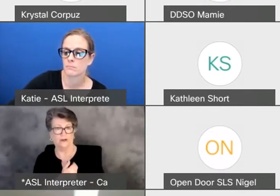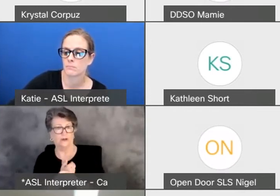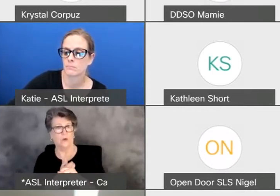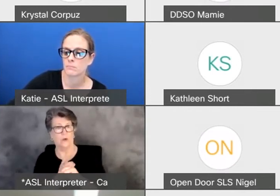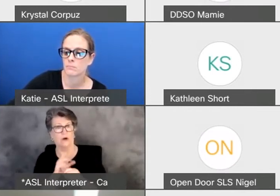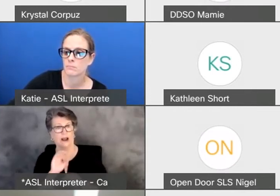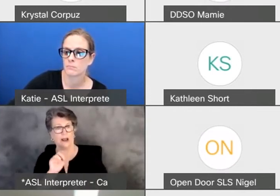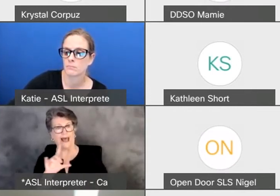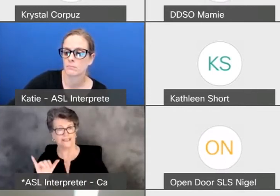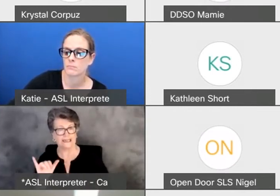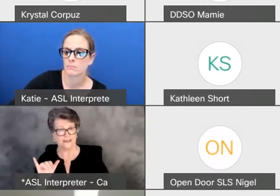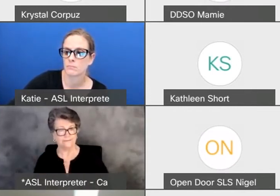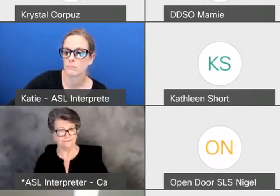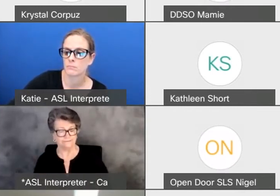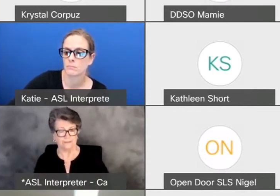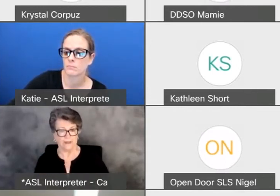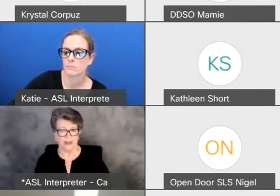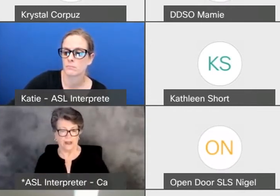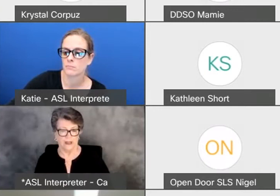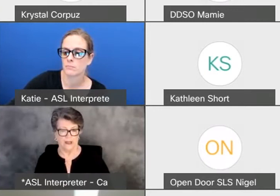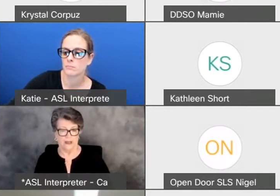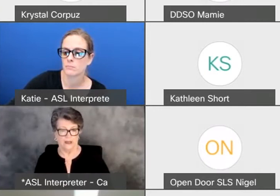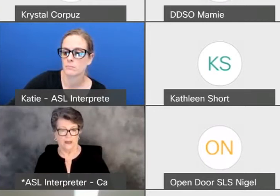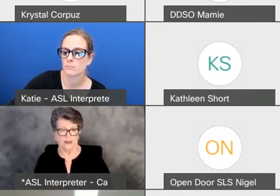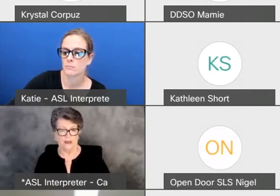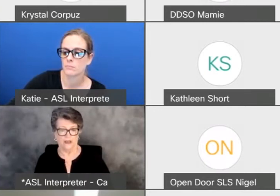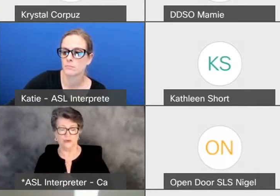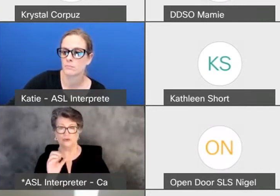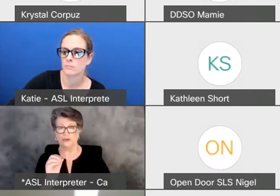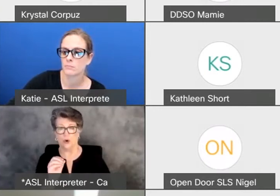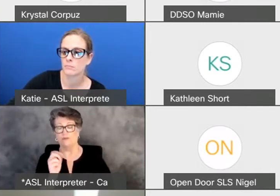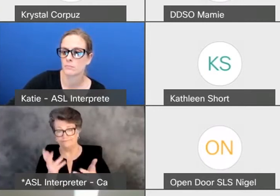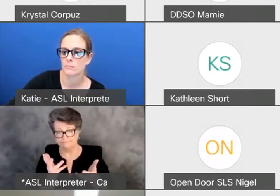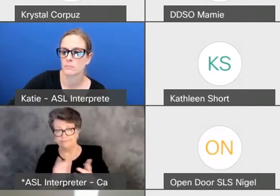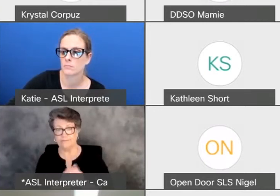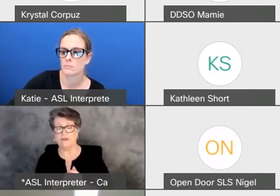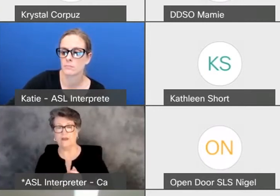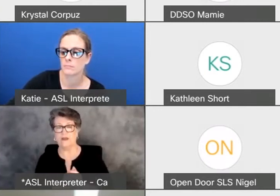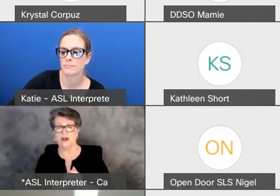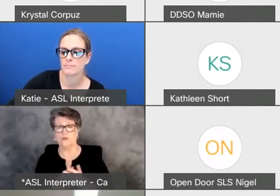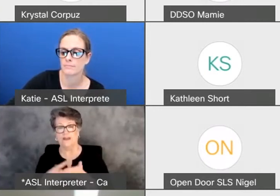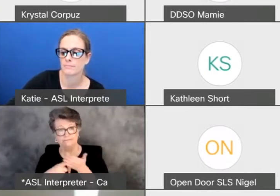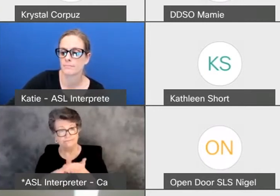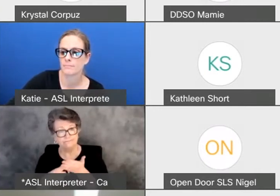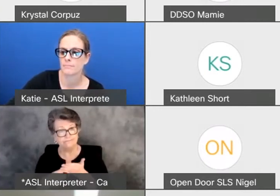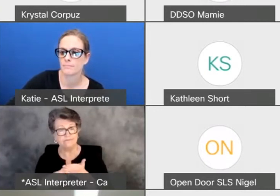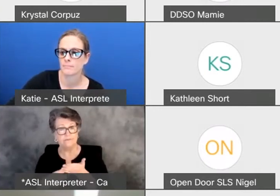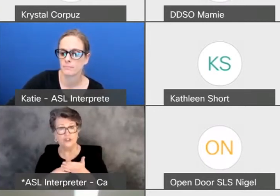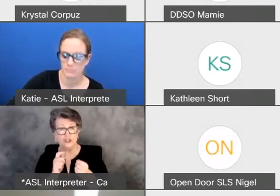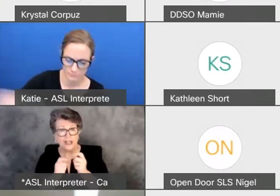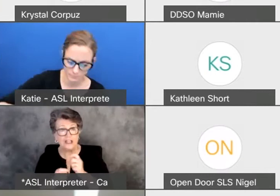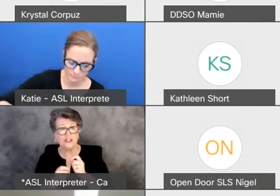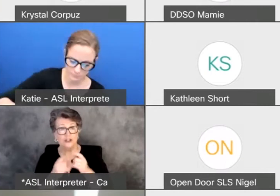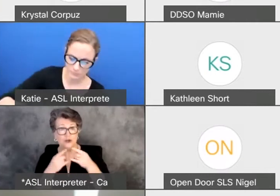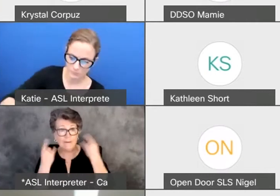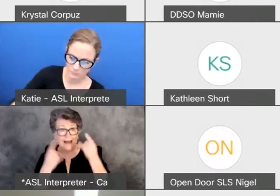the local hospitals. So with that being said, there has been discussions about changes to mask